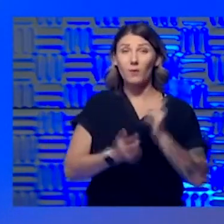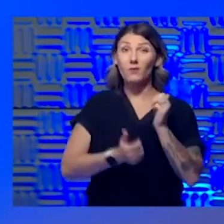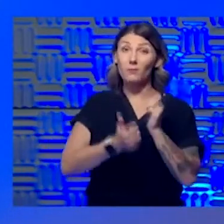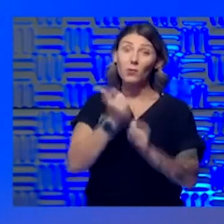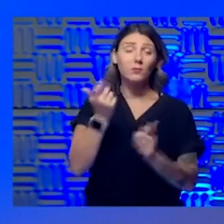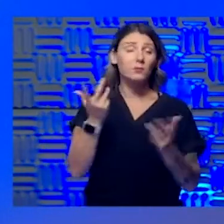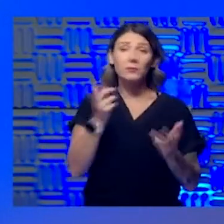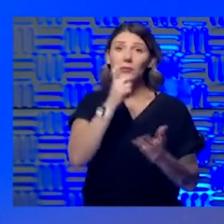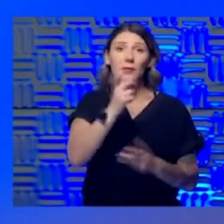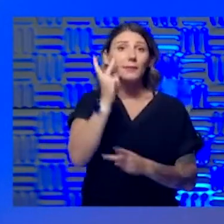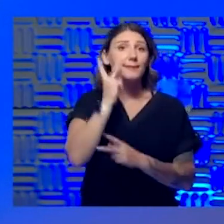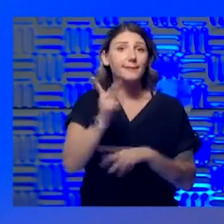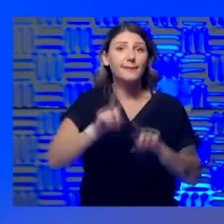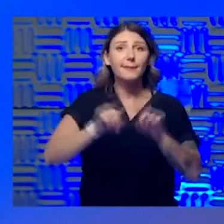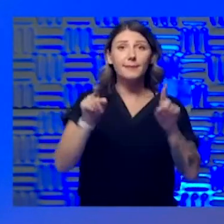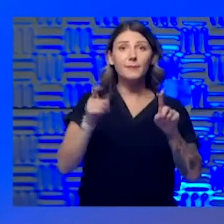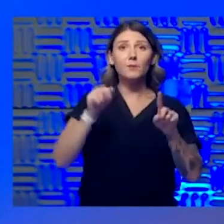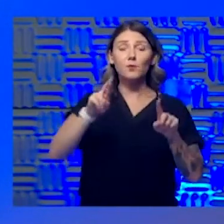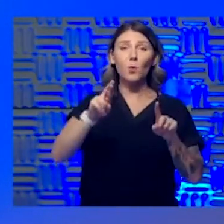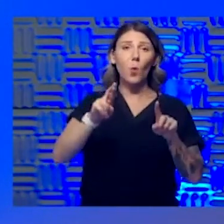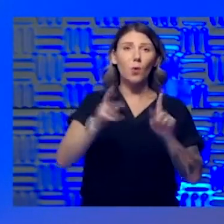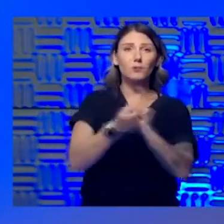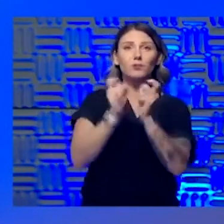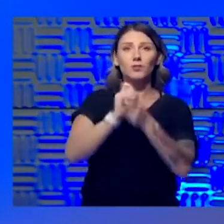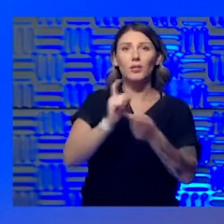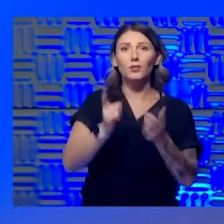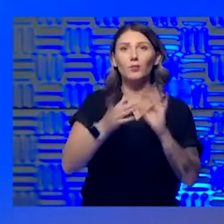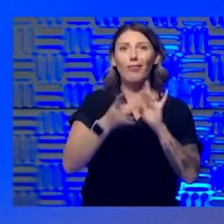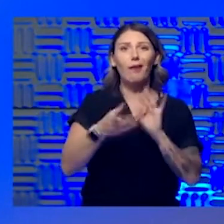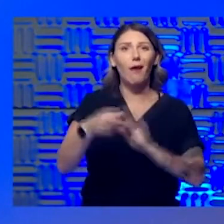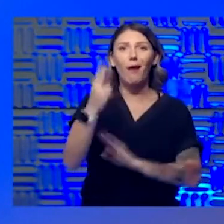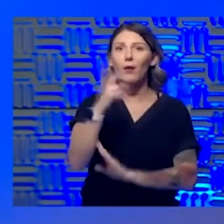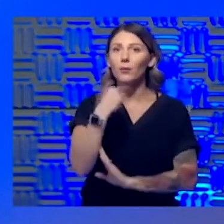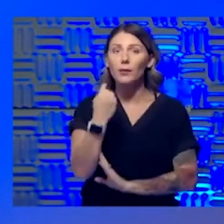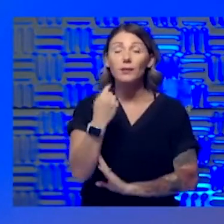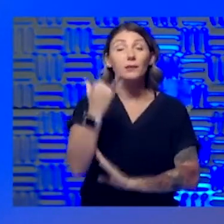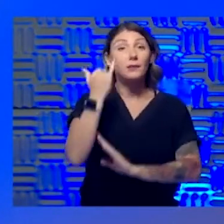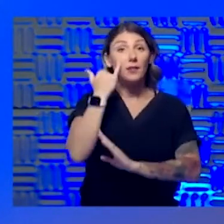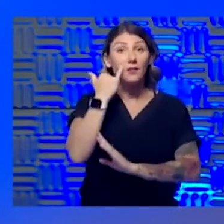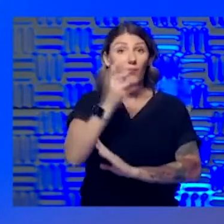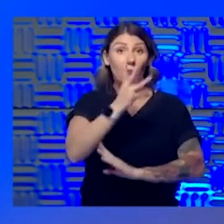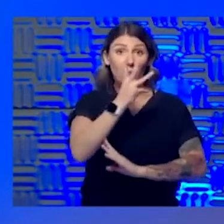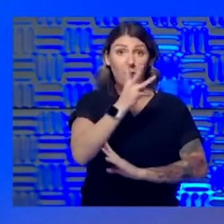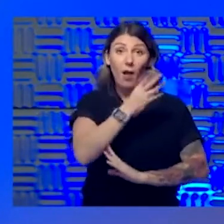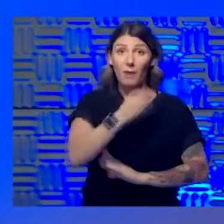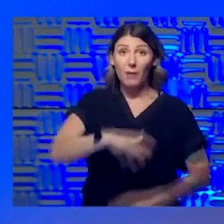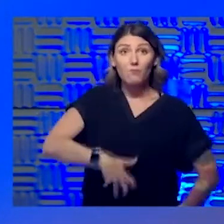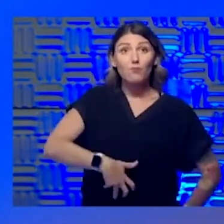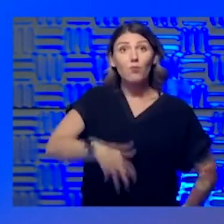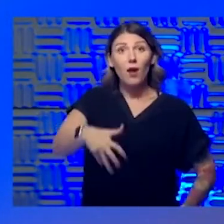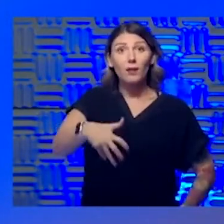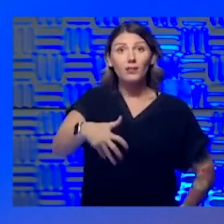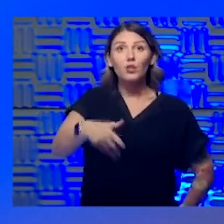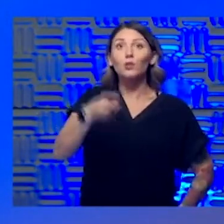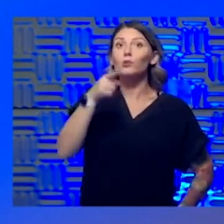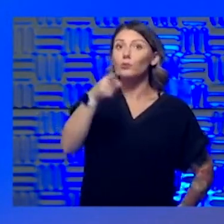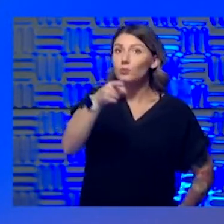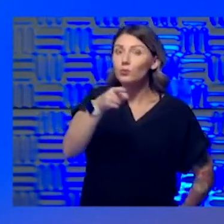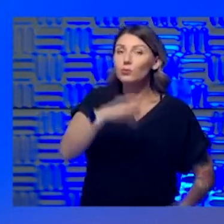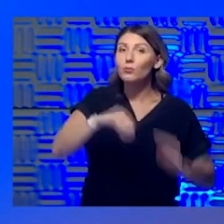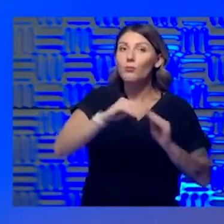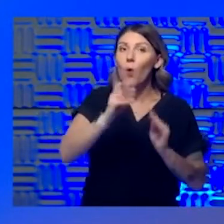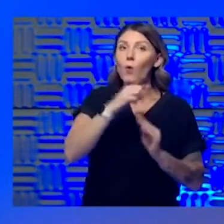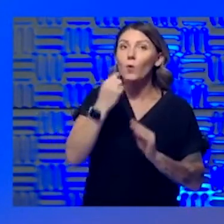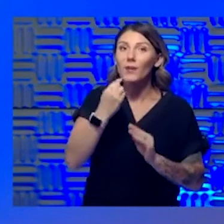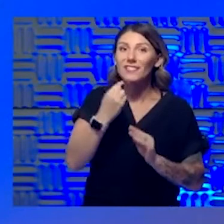of difference or changes or higher risks. Certainly, if you are a mother and you're pregnant, you are at more risk of having severe